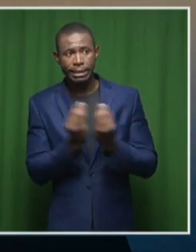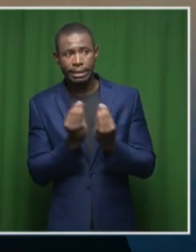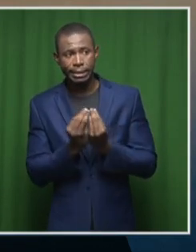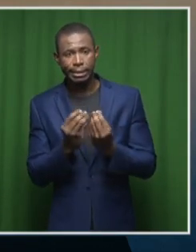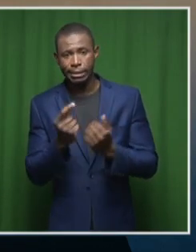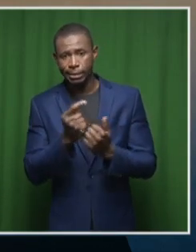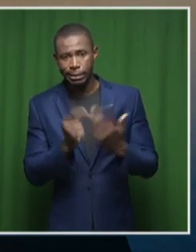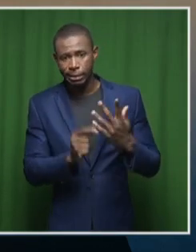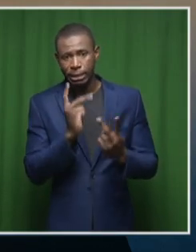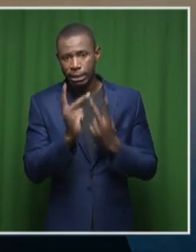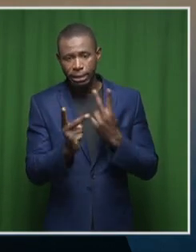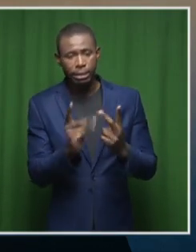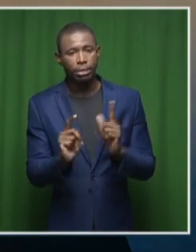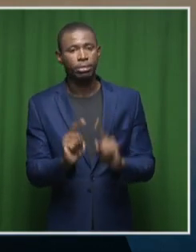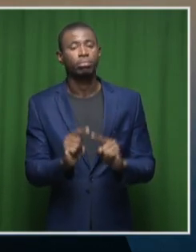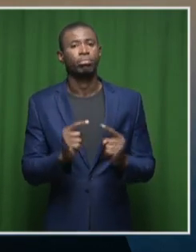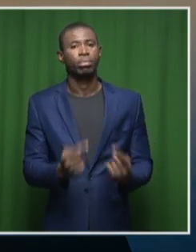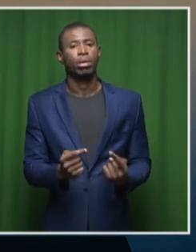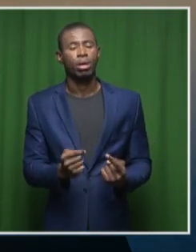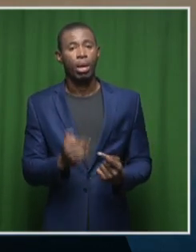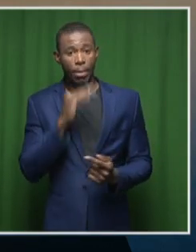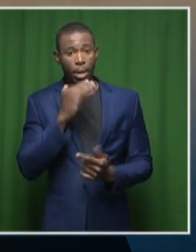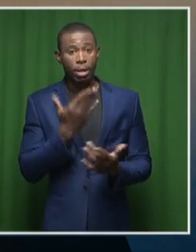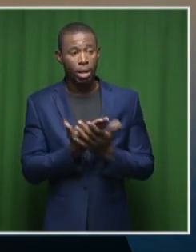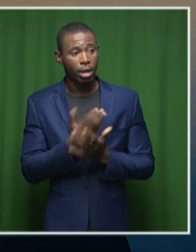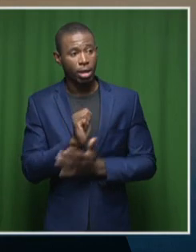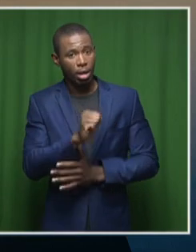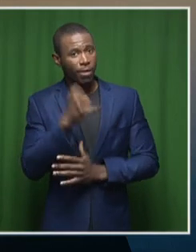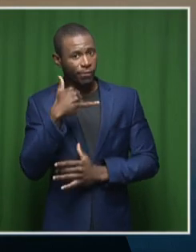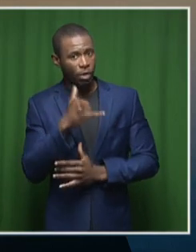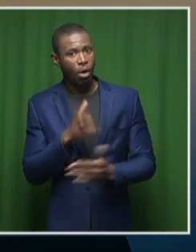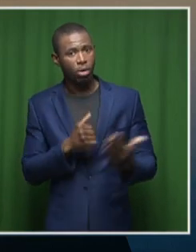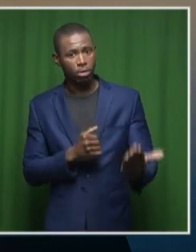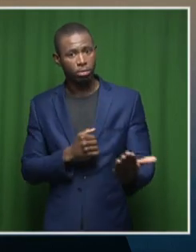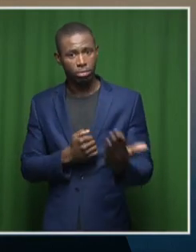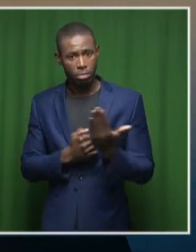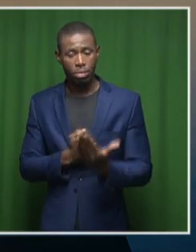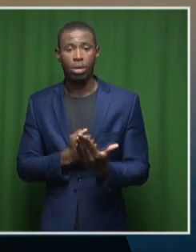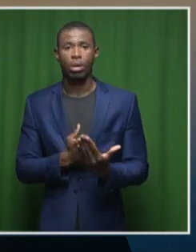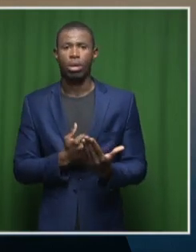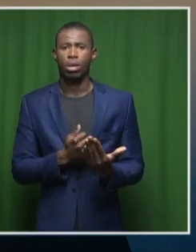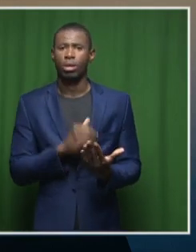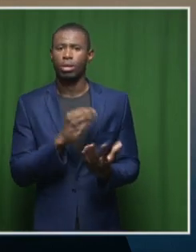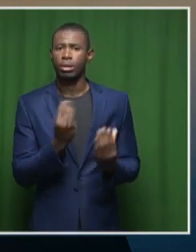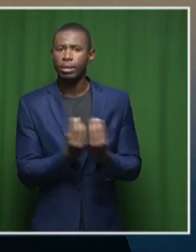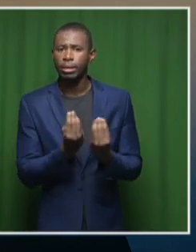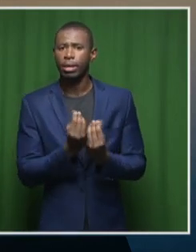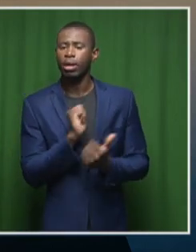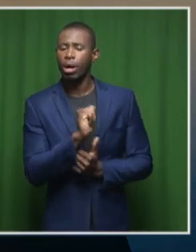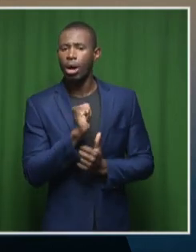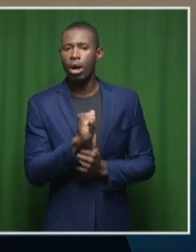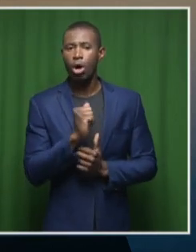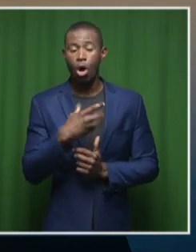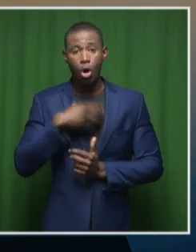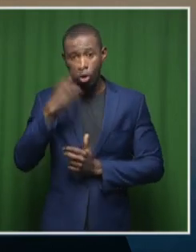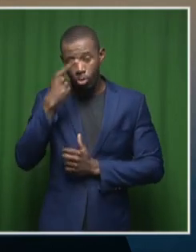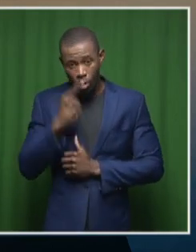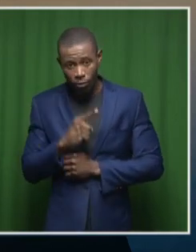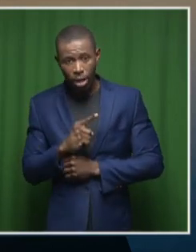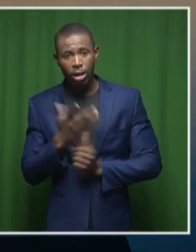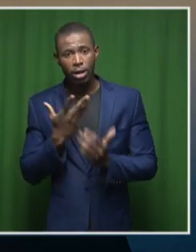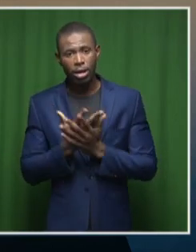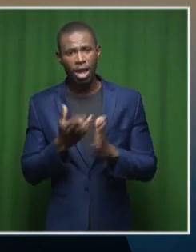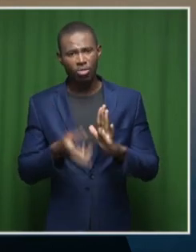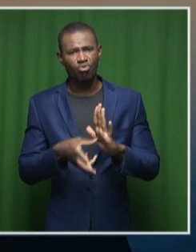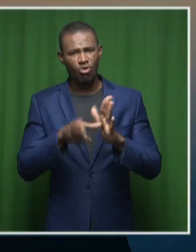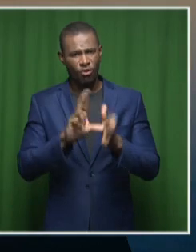You can, get your teen's phone and you can review your teen's content on their own profile. But what